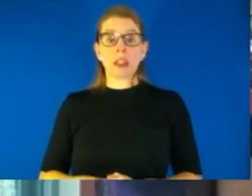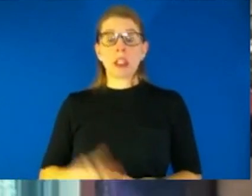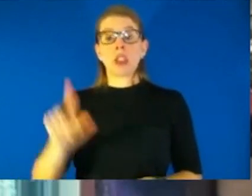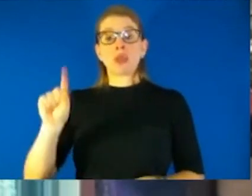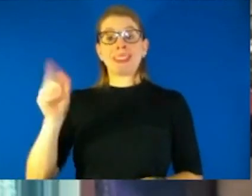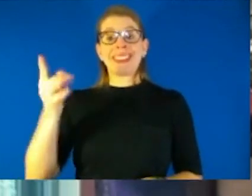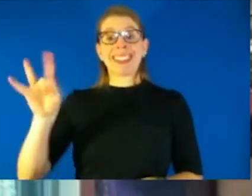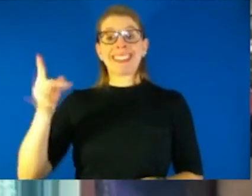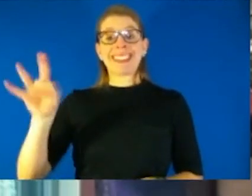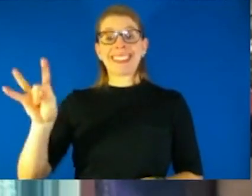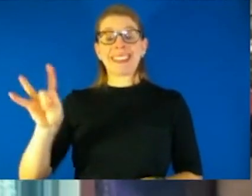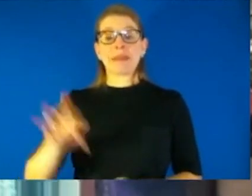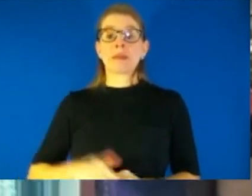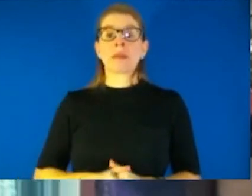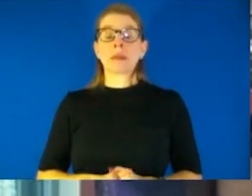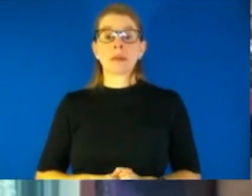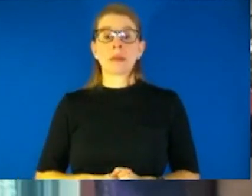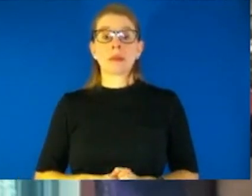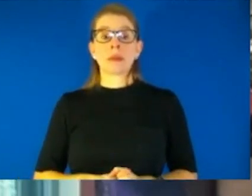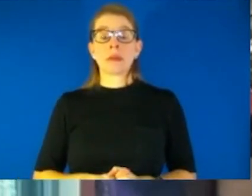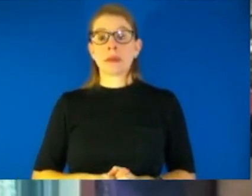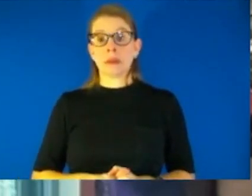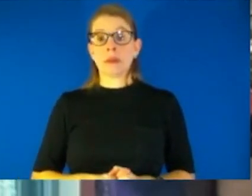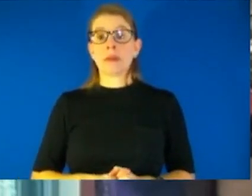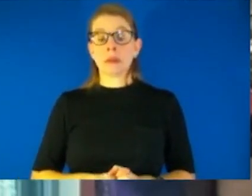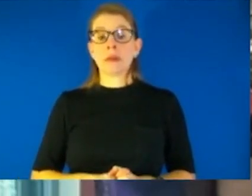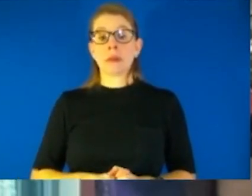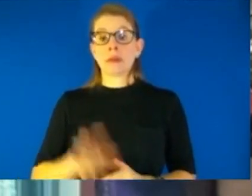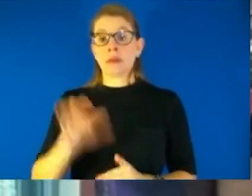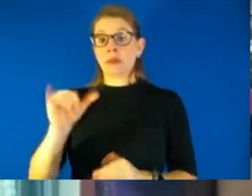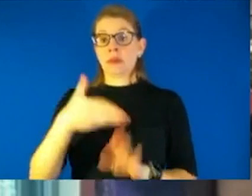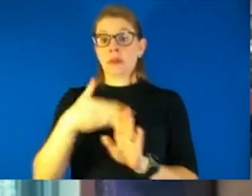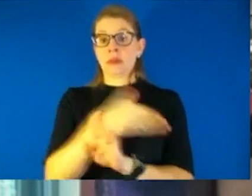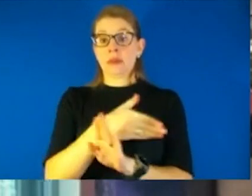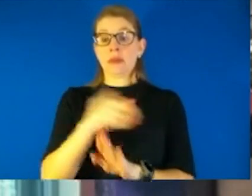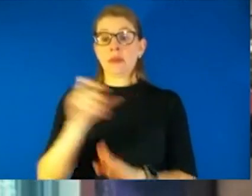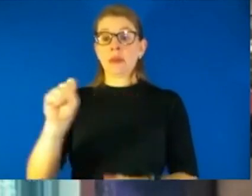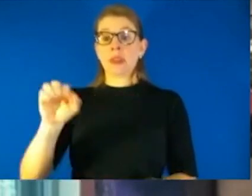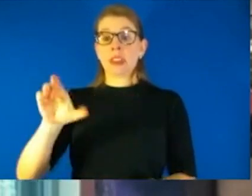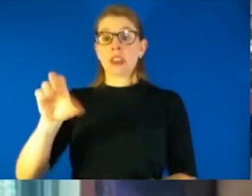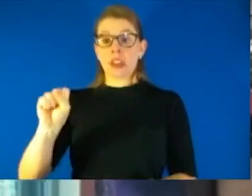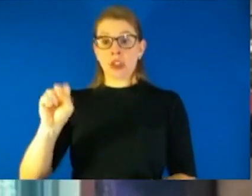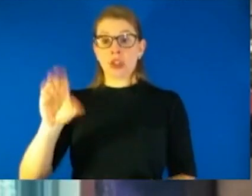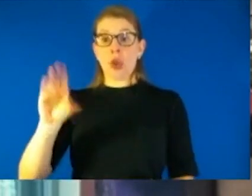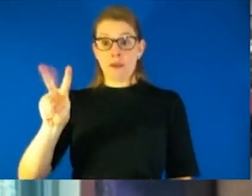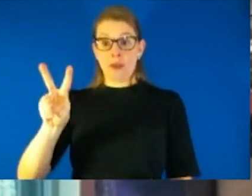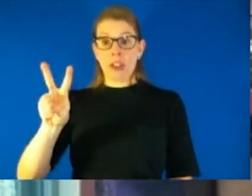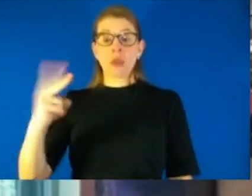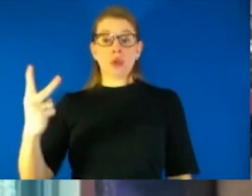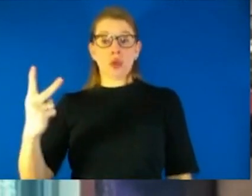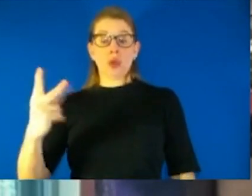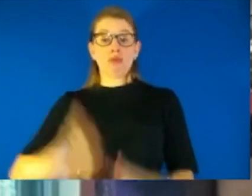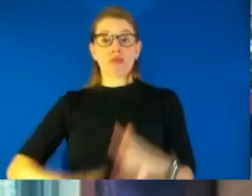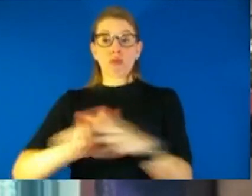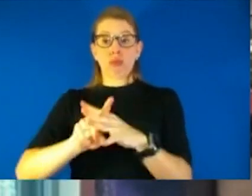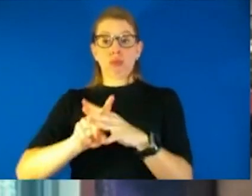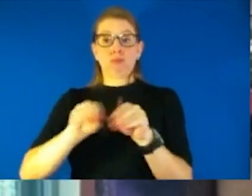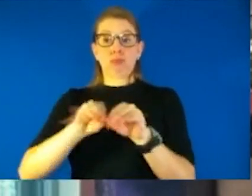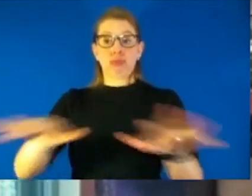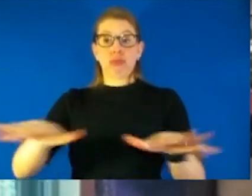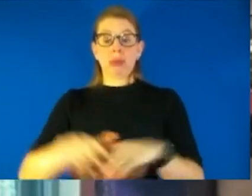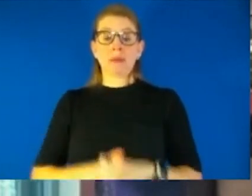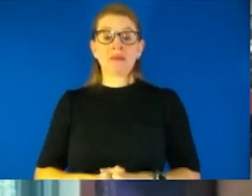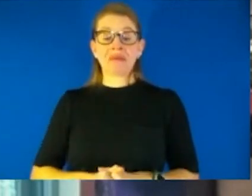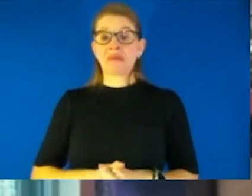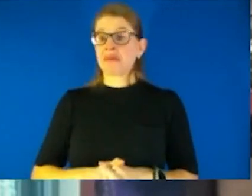2018. And, that's before SARS-CoV came on the scene. And none of those